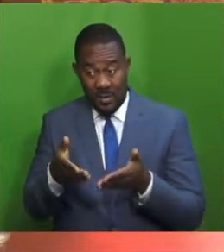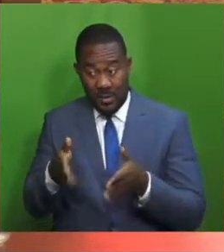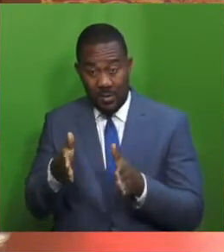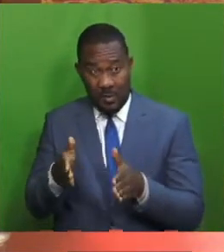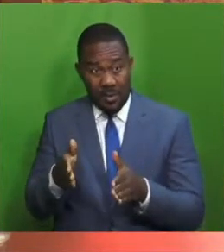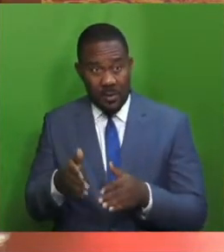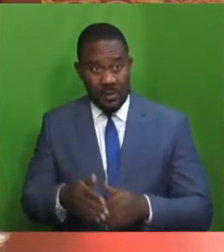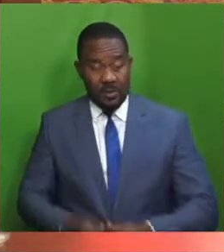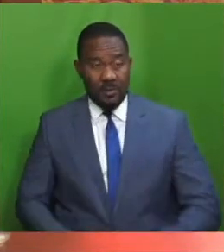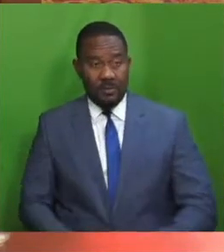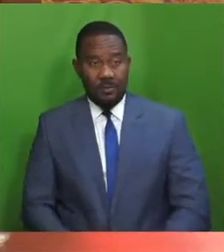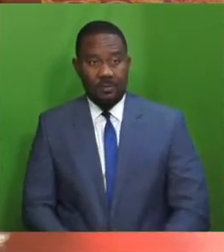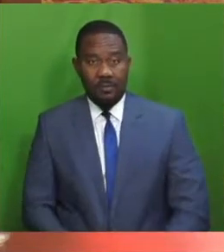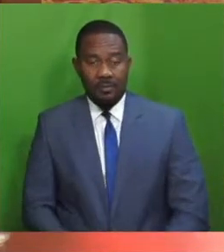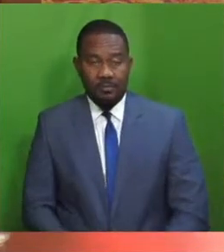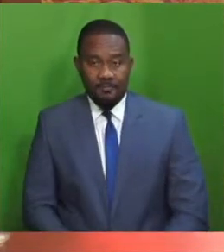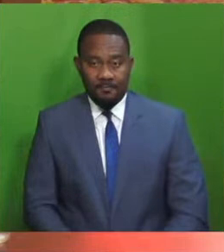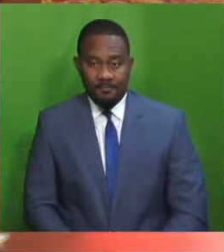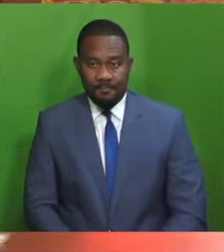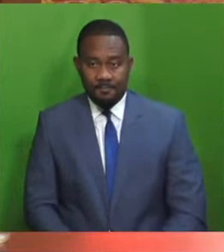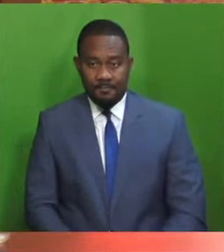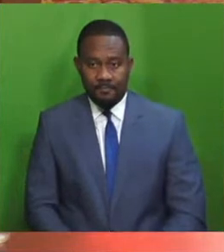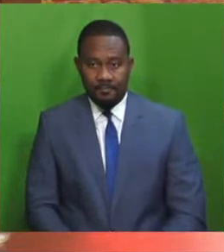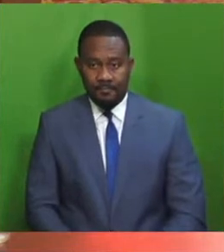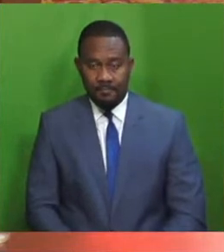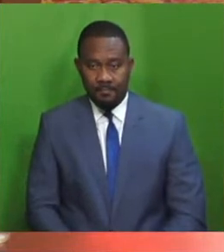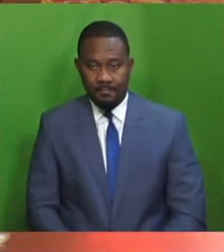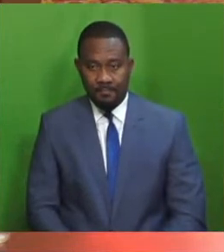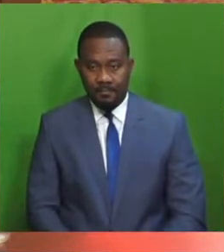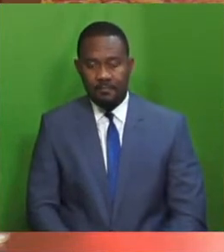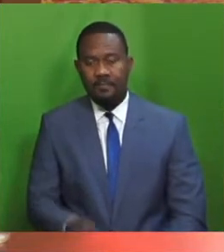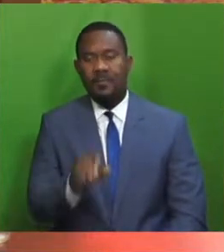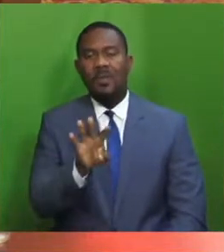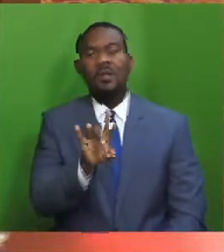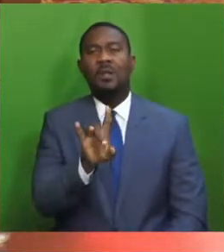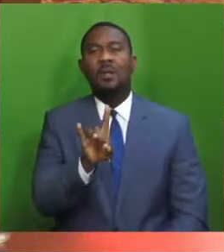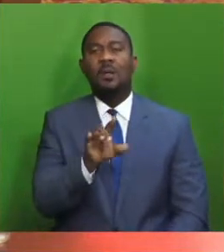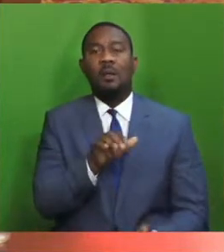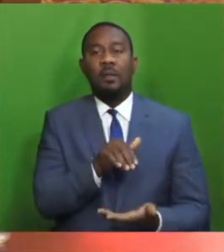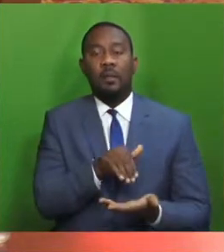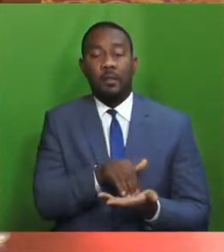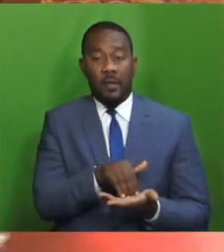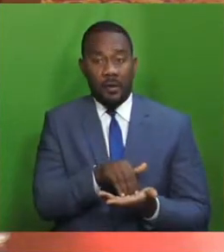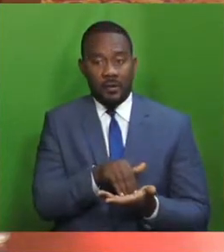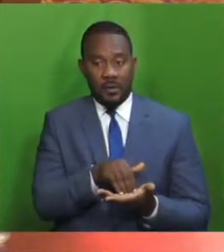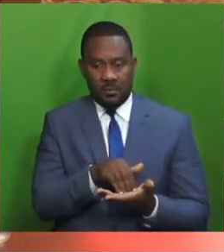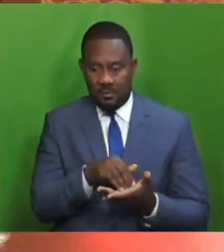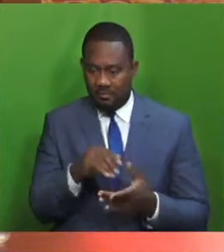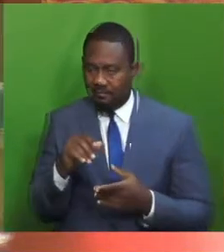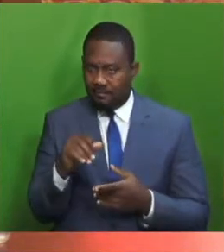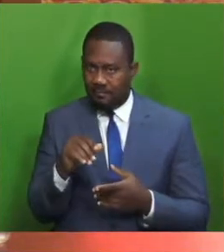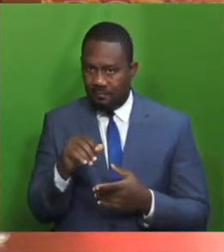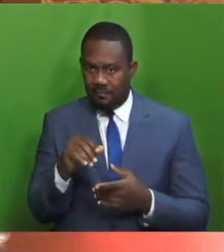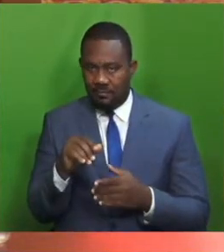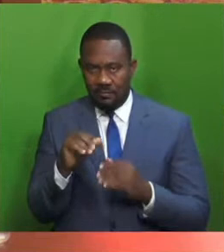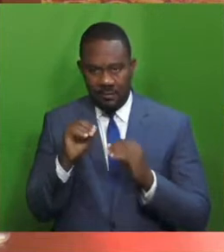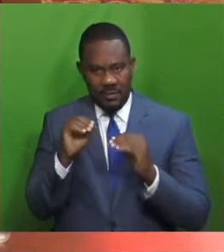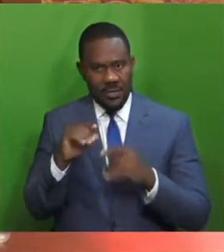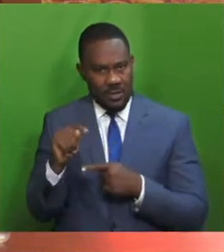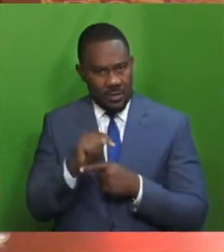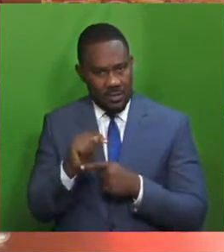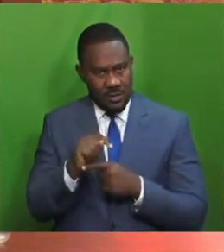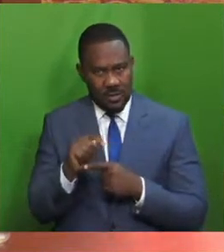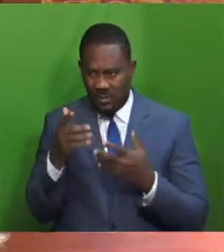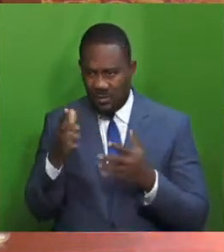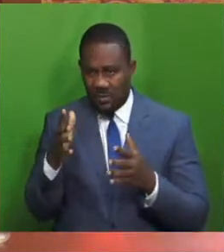that. Mr. Speaker, 48,000 trainee teachers had at the beginning of 2020 been paid